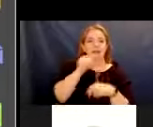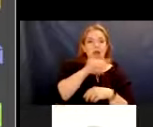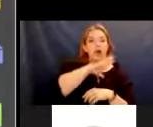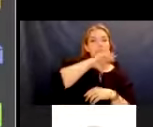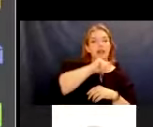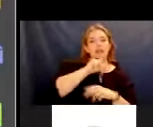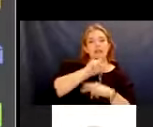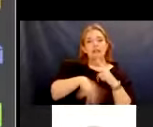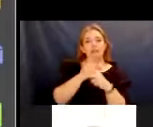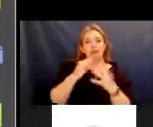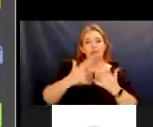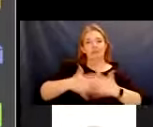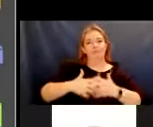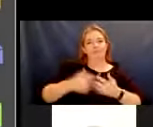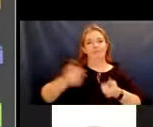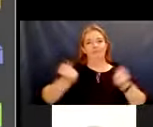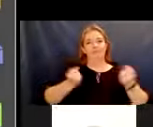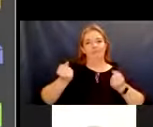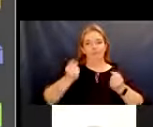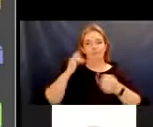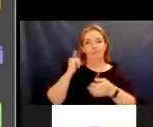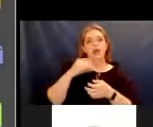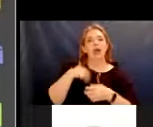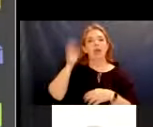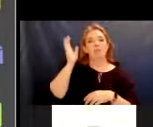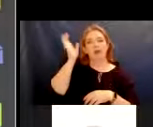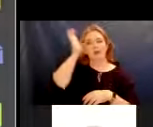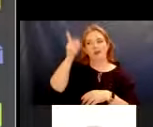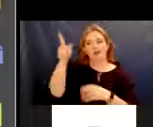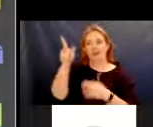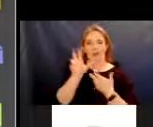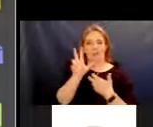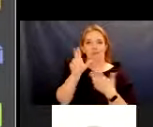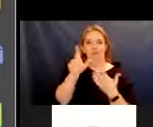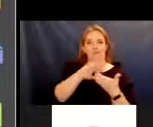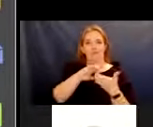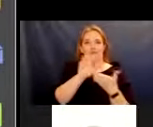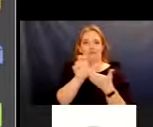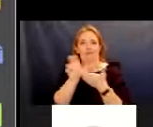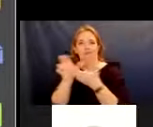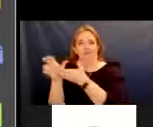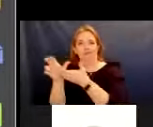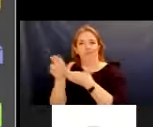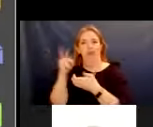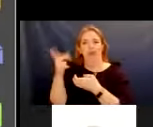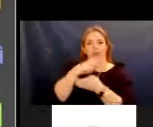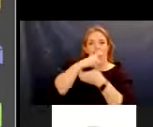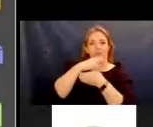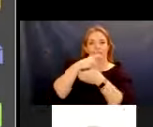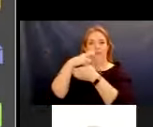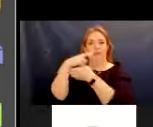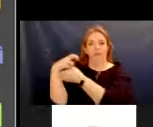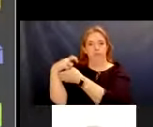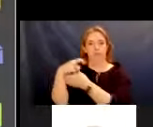his field, his garden, and the horror that it would cause if